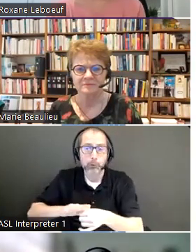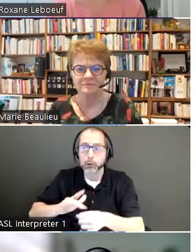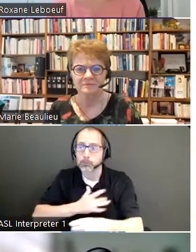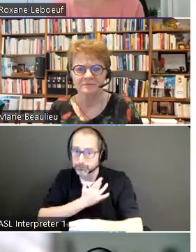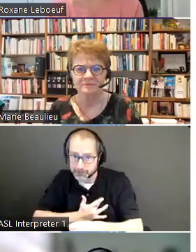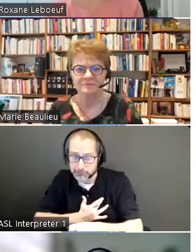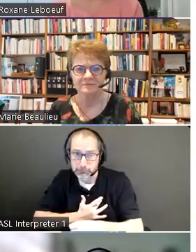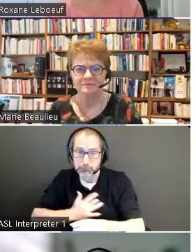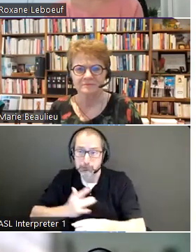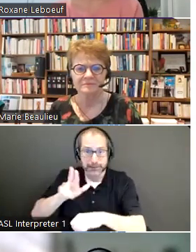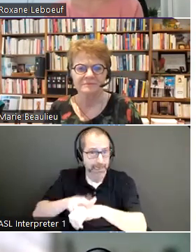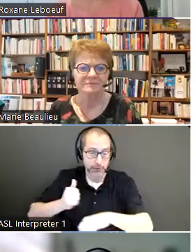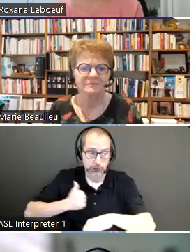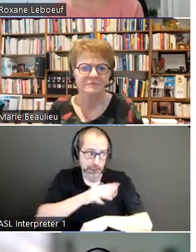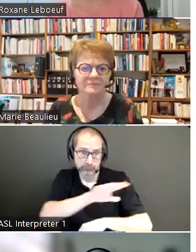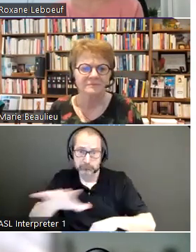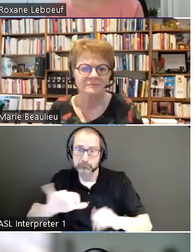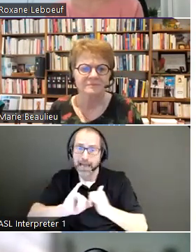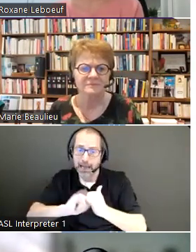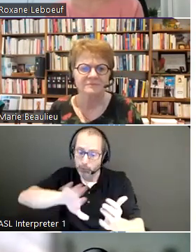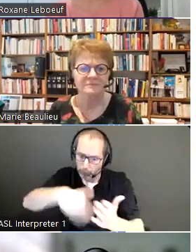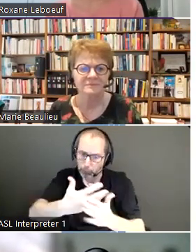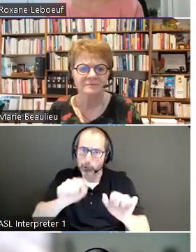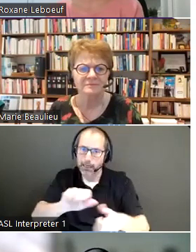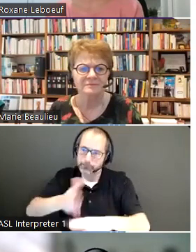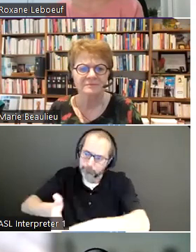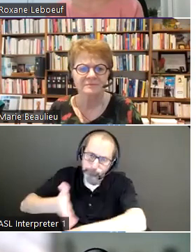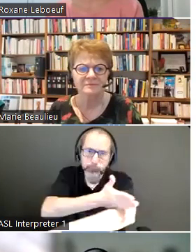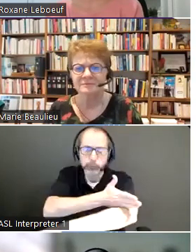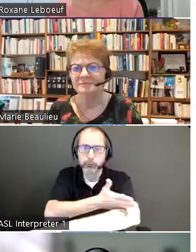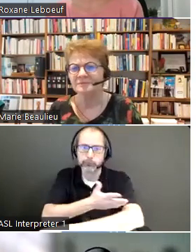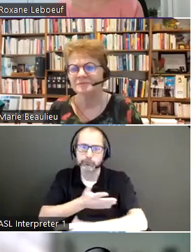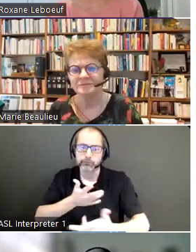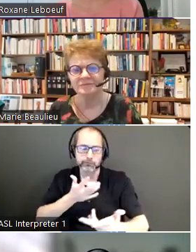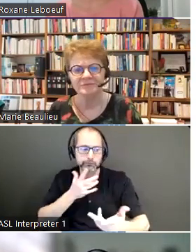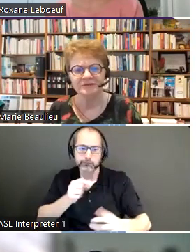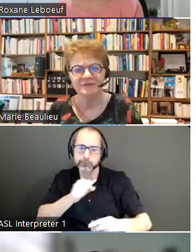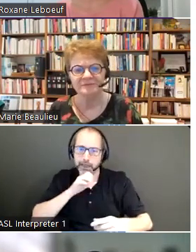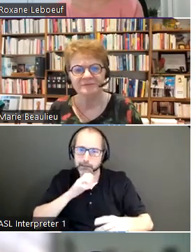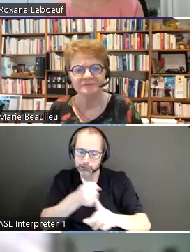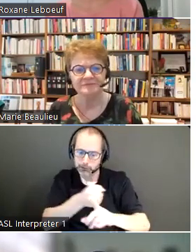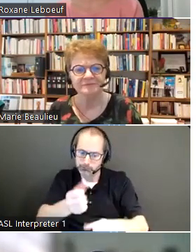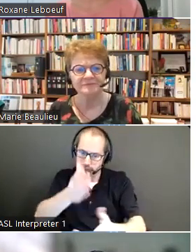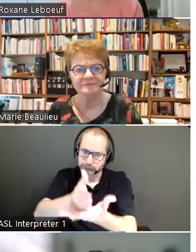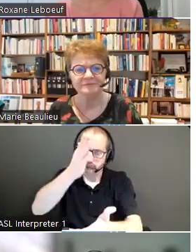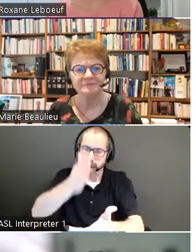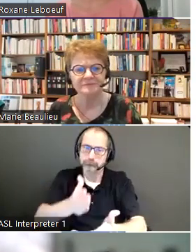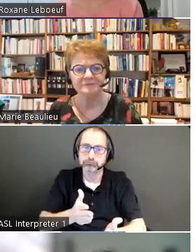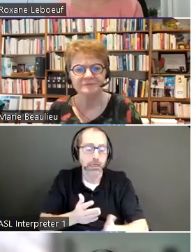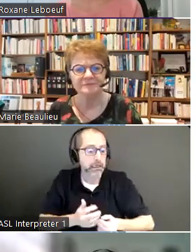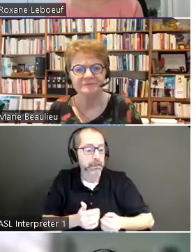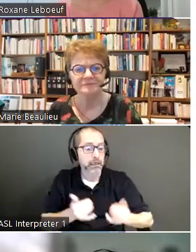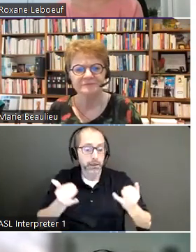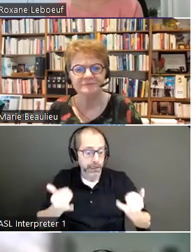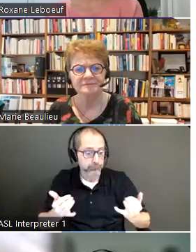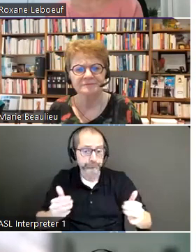elder abuse within our communities. I just want to say that we are hosting this webinar today